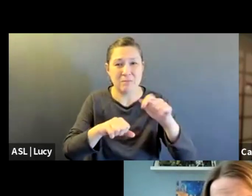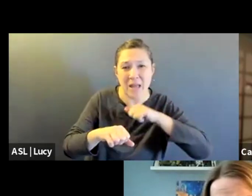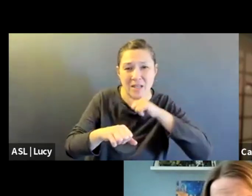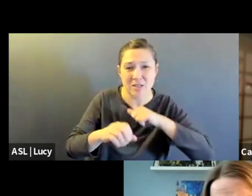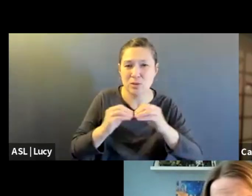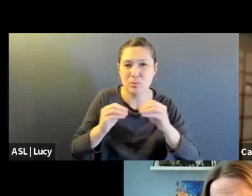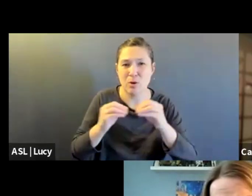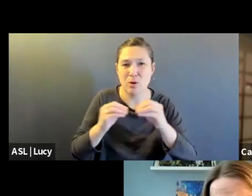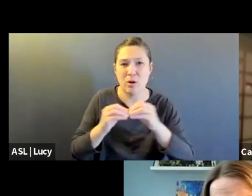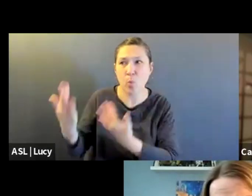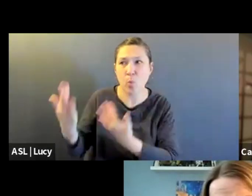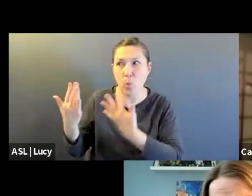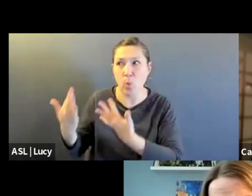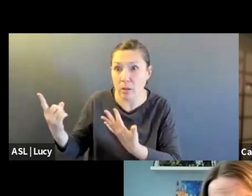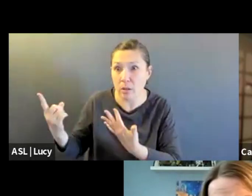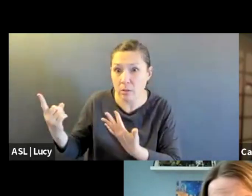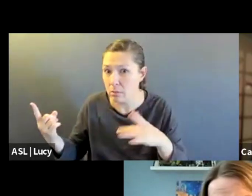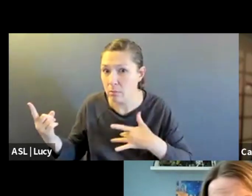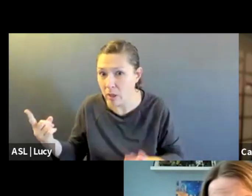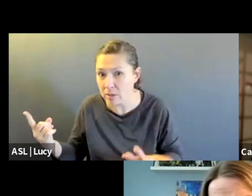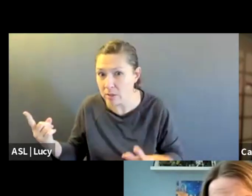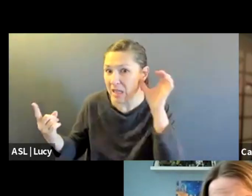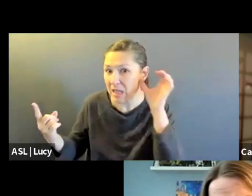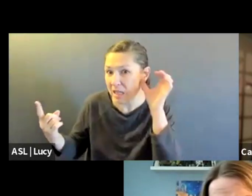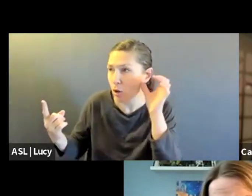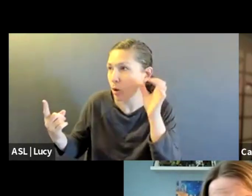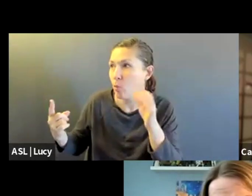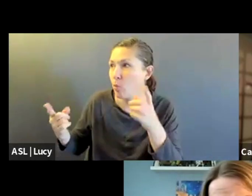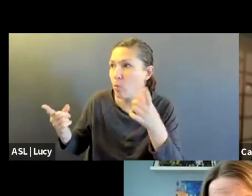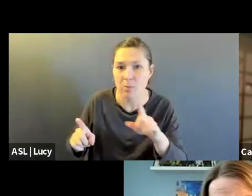to waiting to hear back from someone at their federal agency.